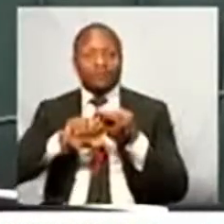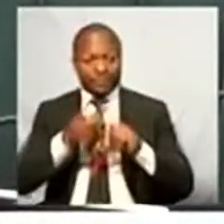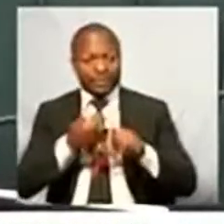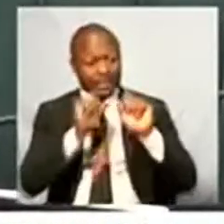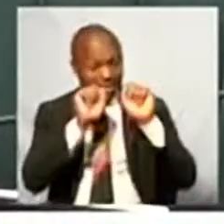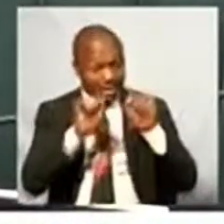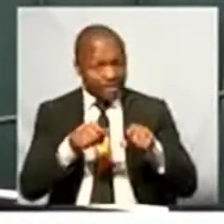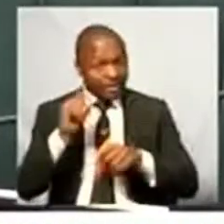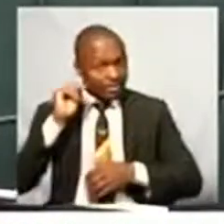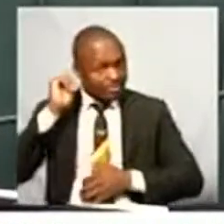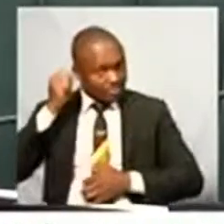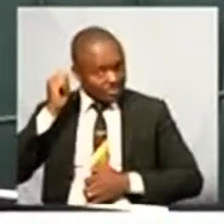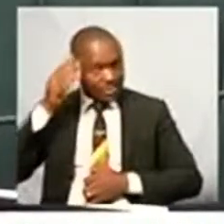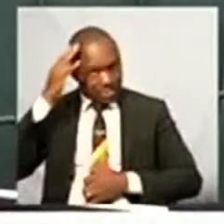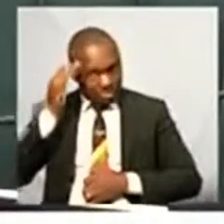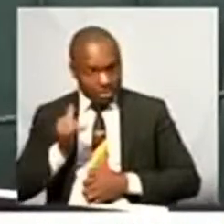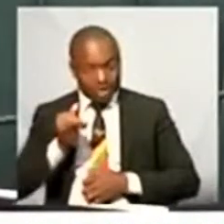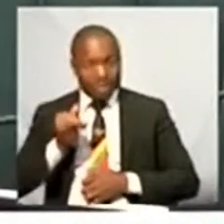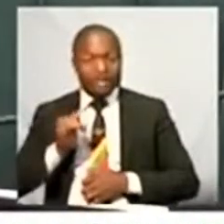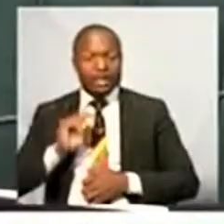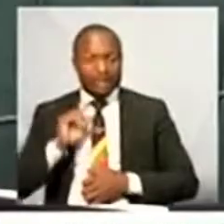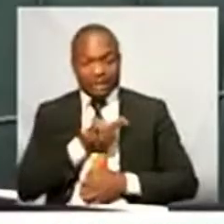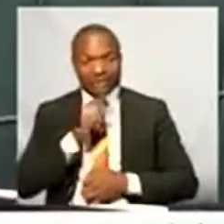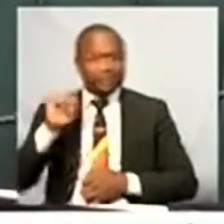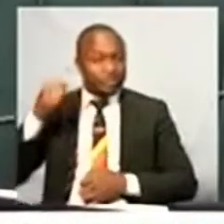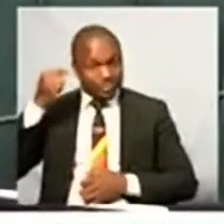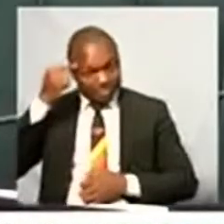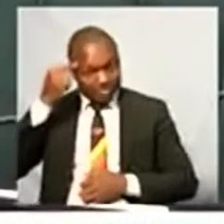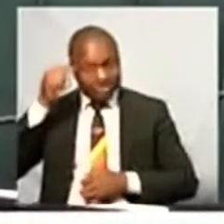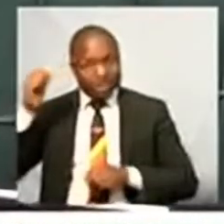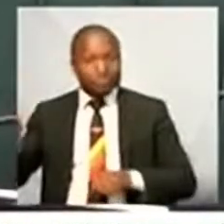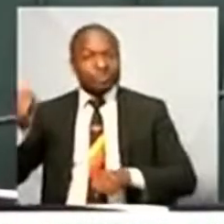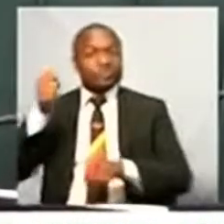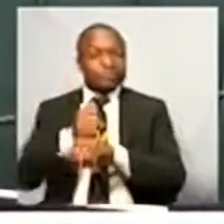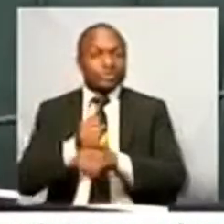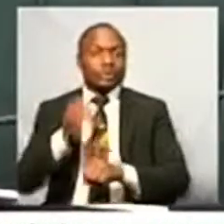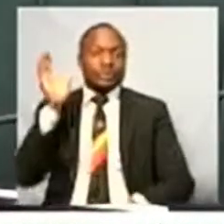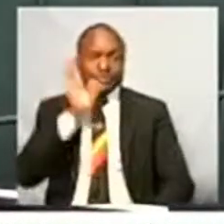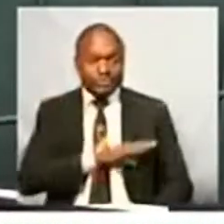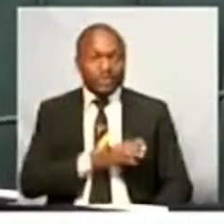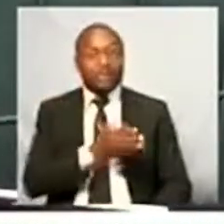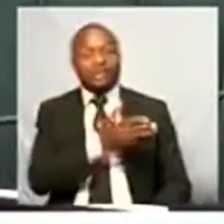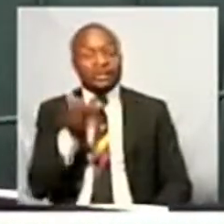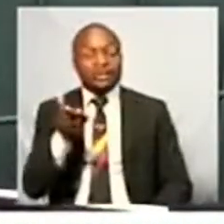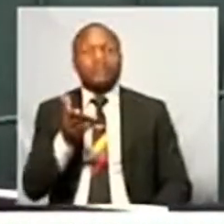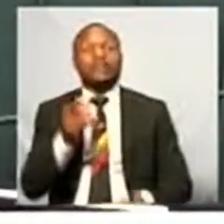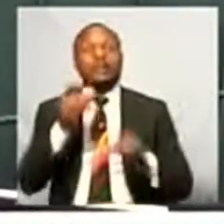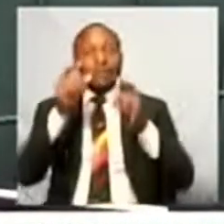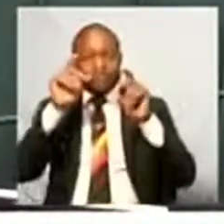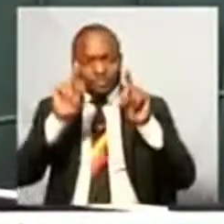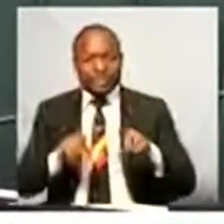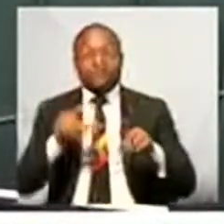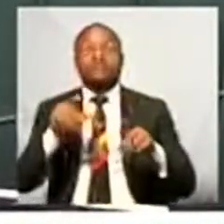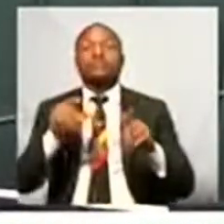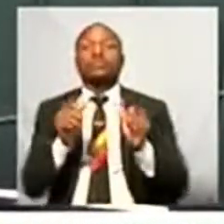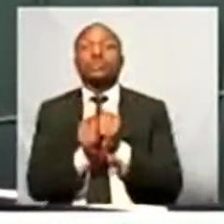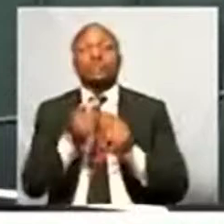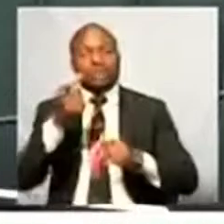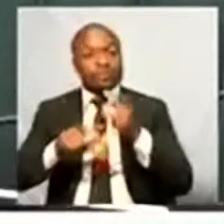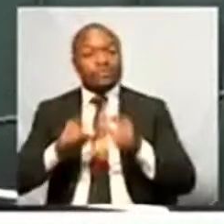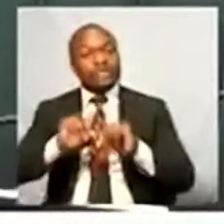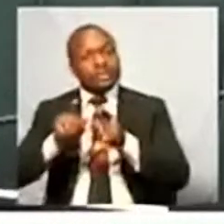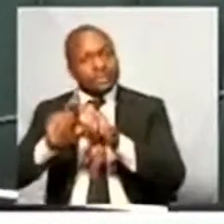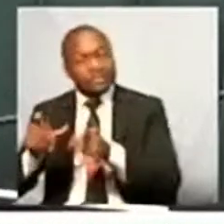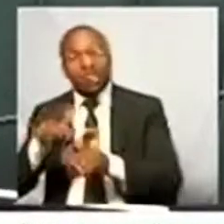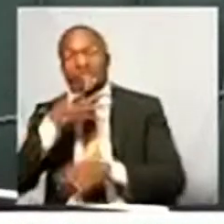attest to that, because we are a government that has really appointed these individuals in different commissions,